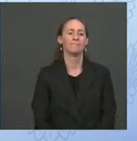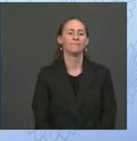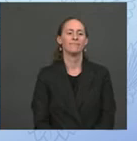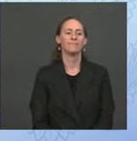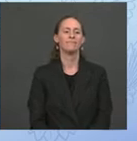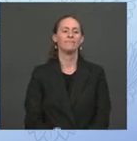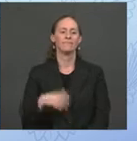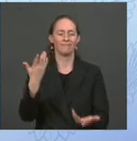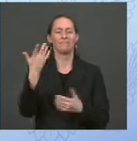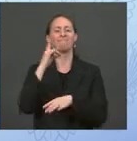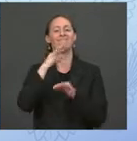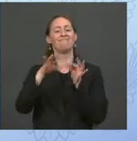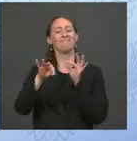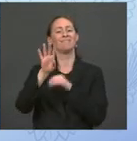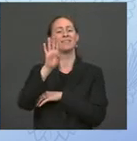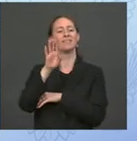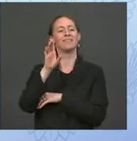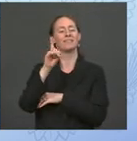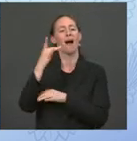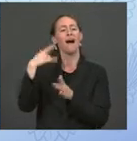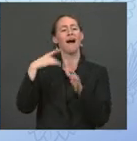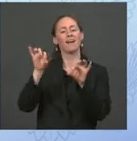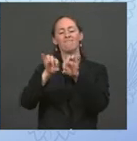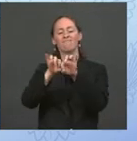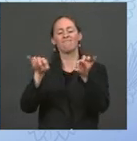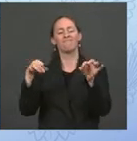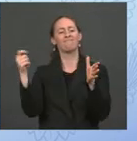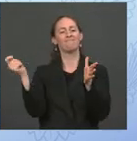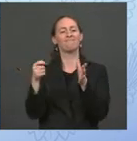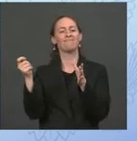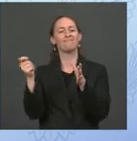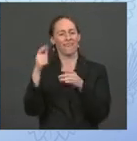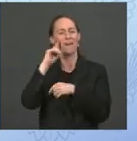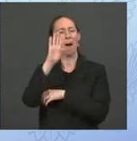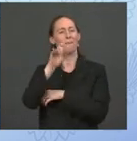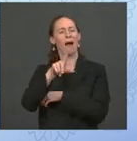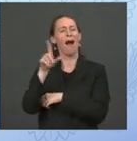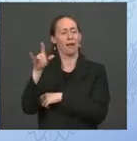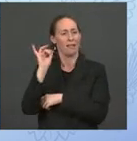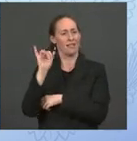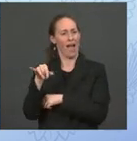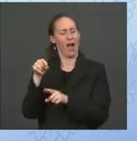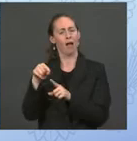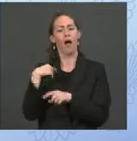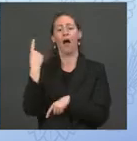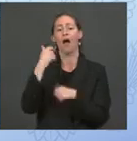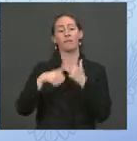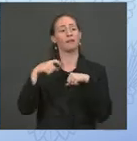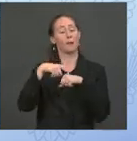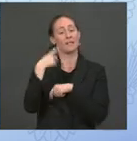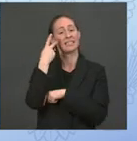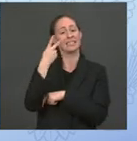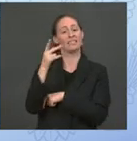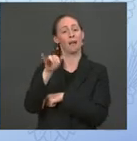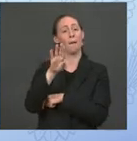she used to let me ring. And when I think about that bell, I think about the way her legacy,